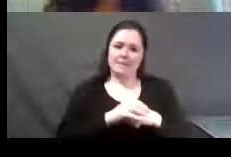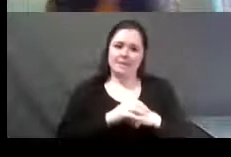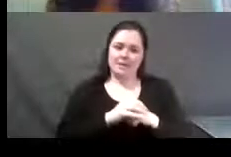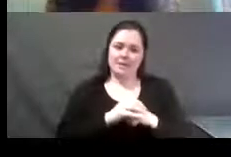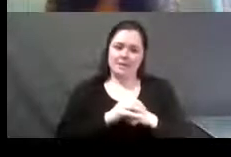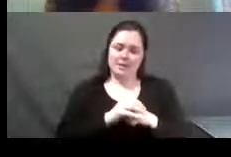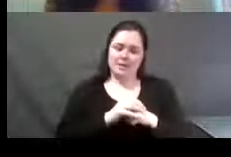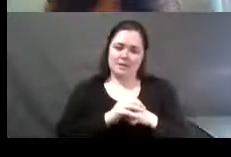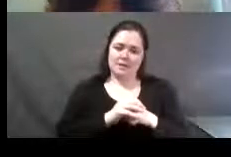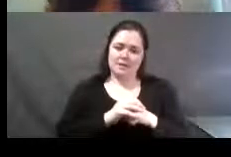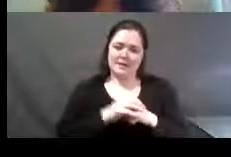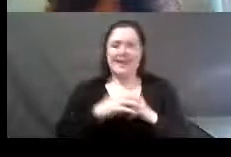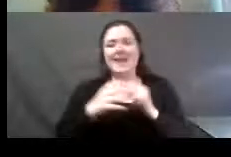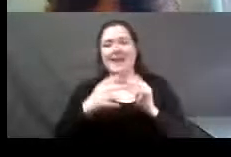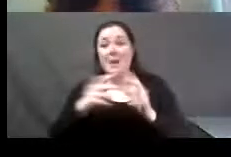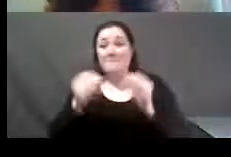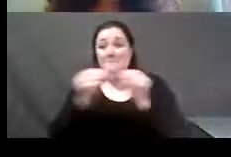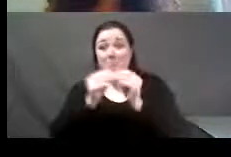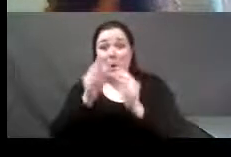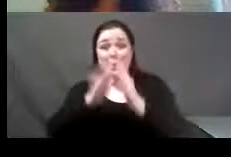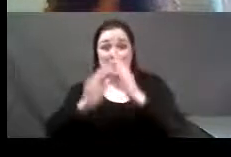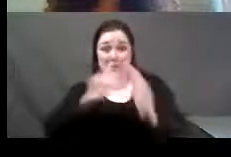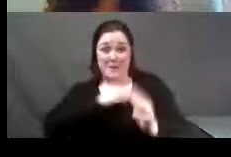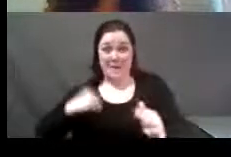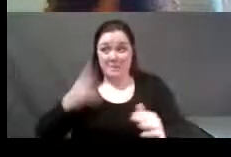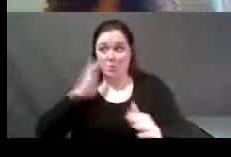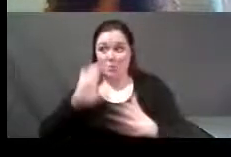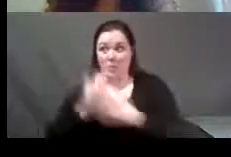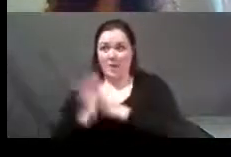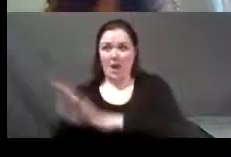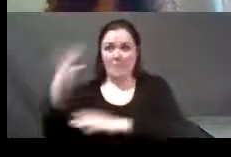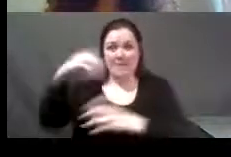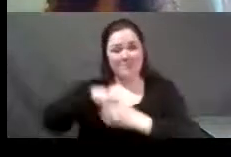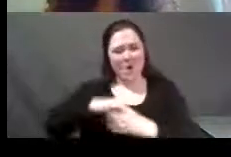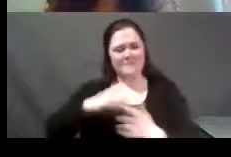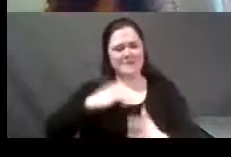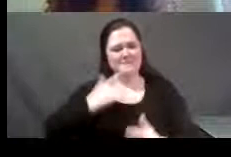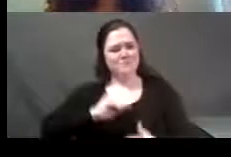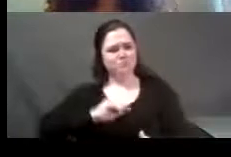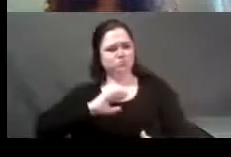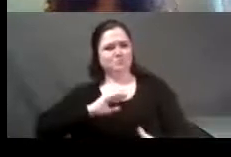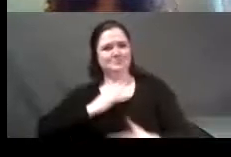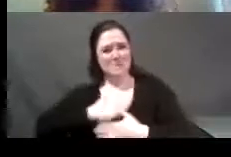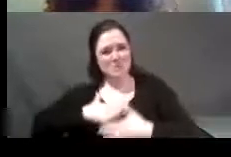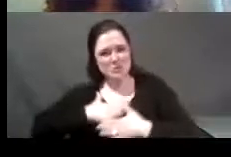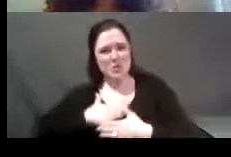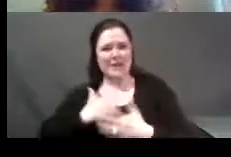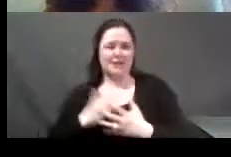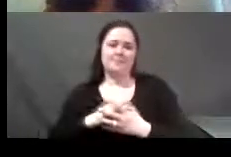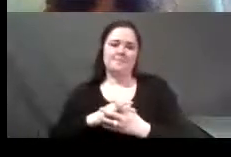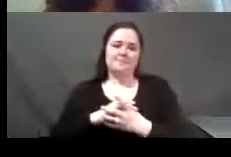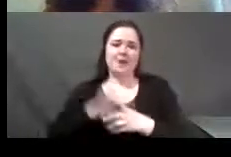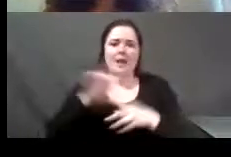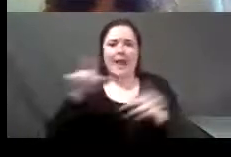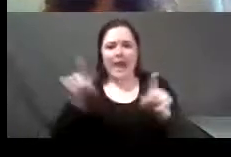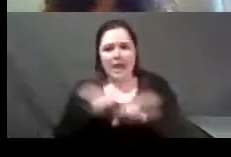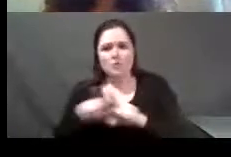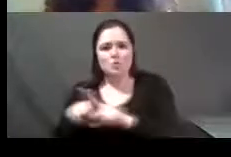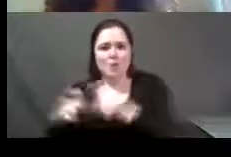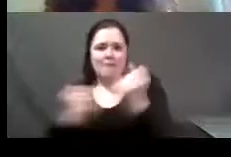more community members in and makes them feel appreciated as you're advocating. And just